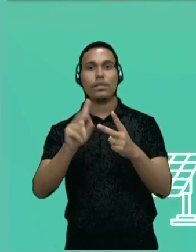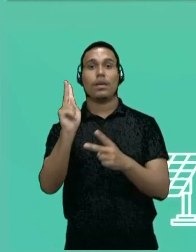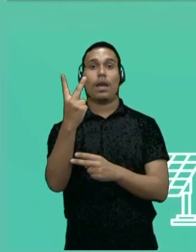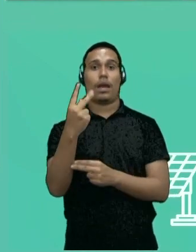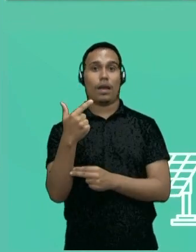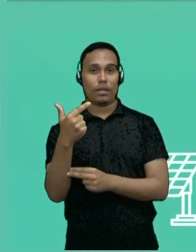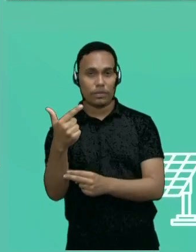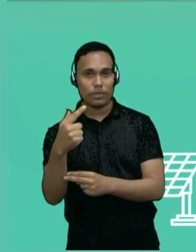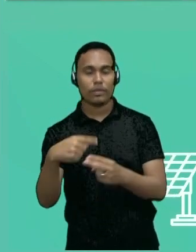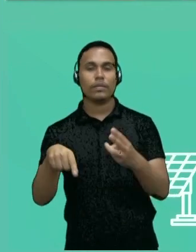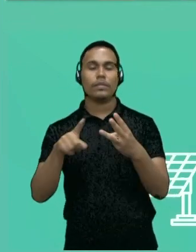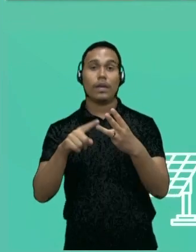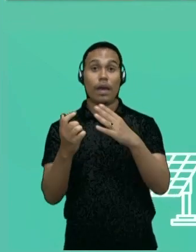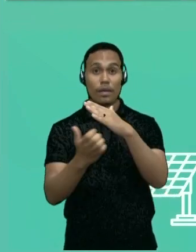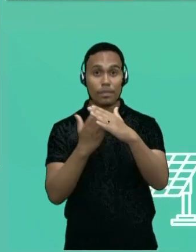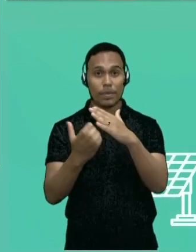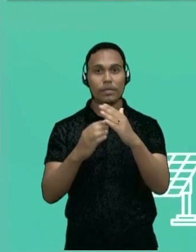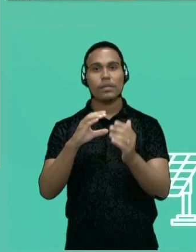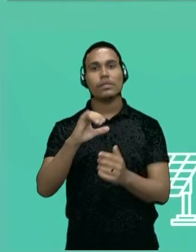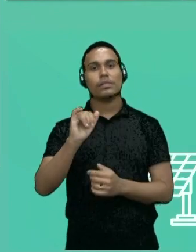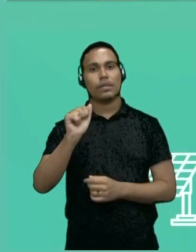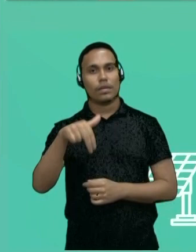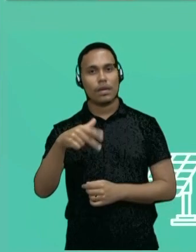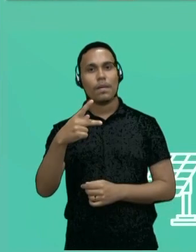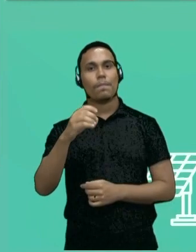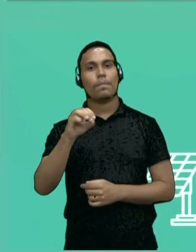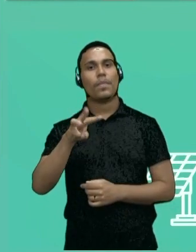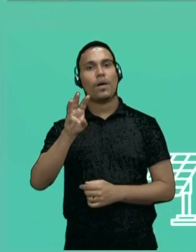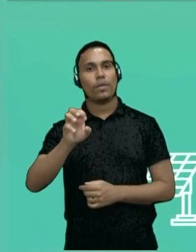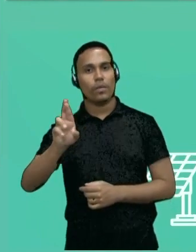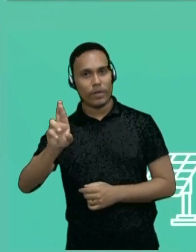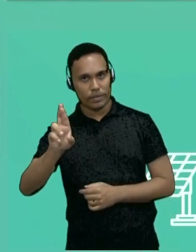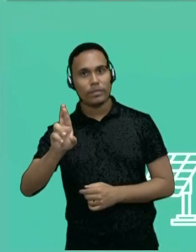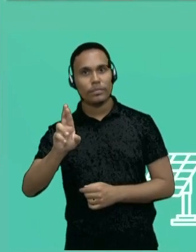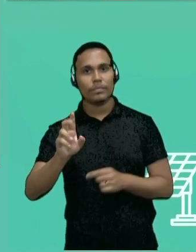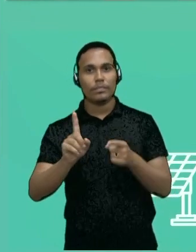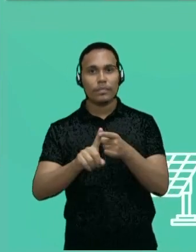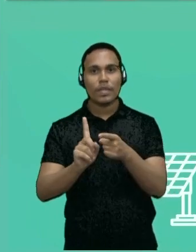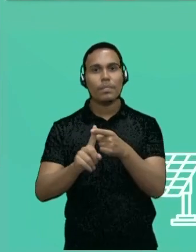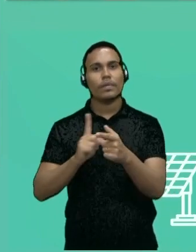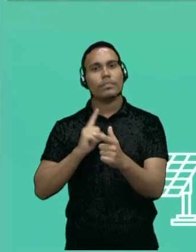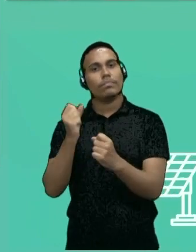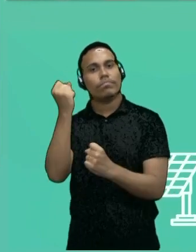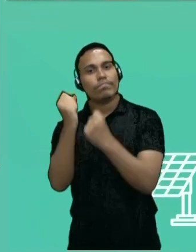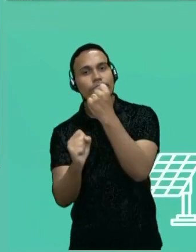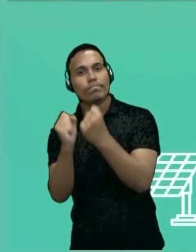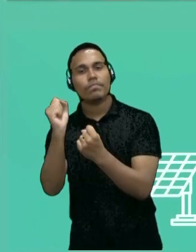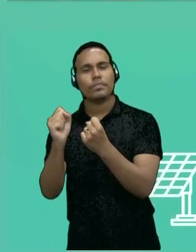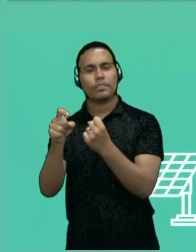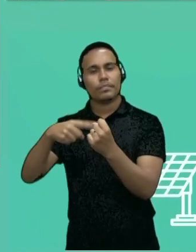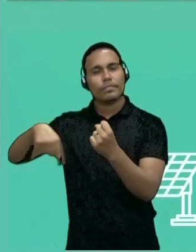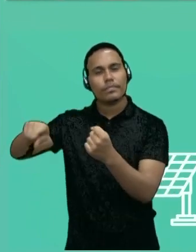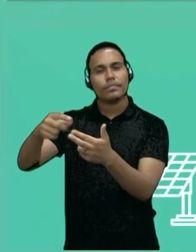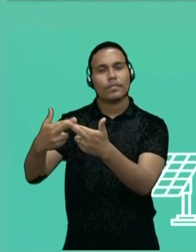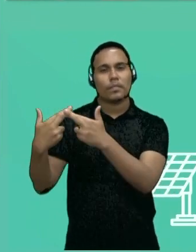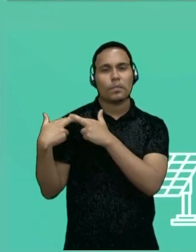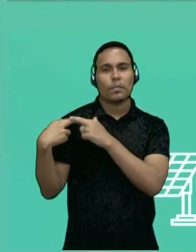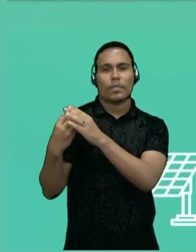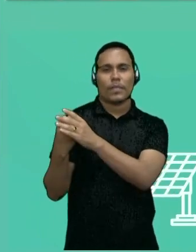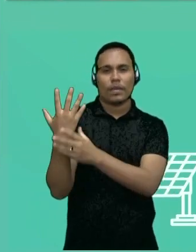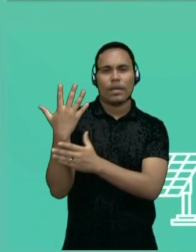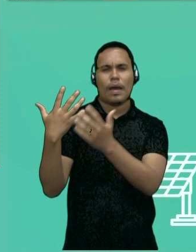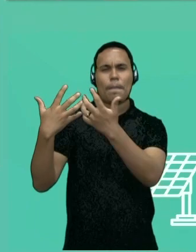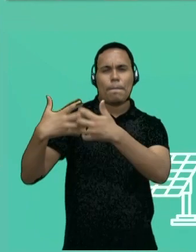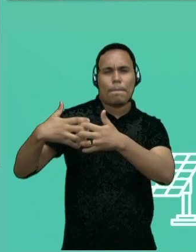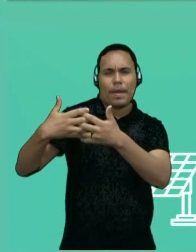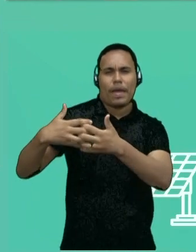PEM electrolyzers. We also have manufacturers of vital components of these electrolyzers, so such as catalyst-coated